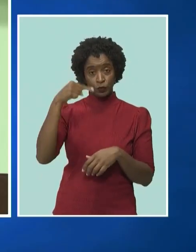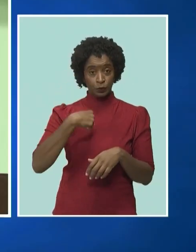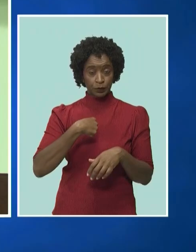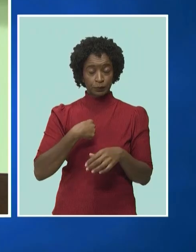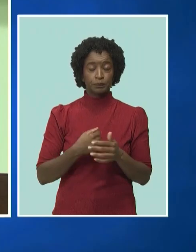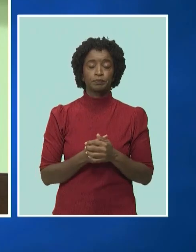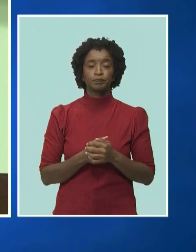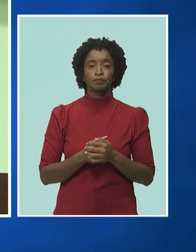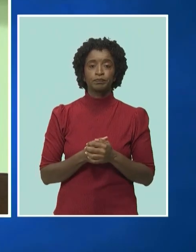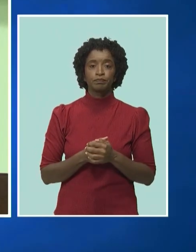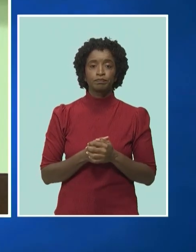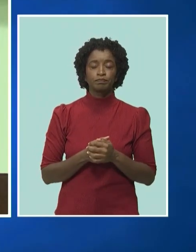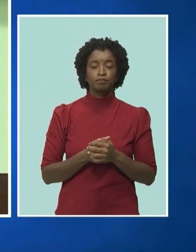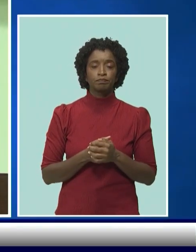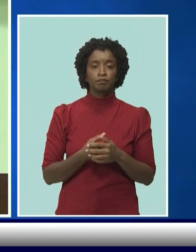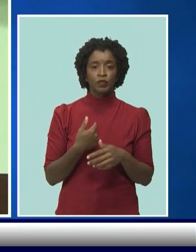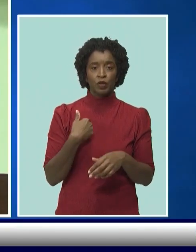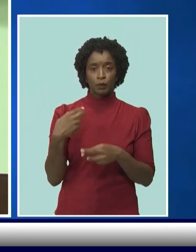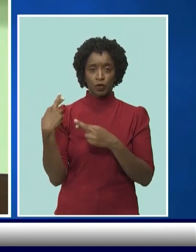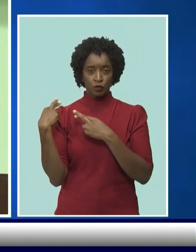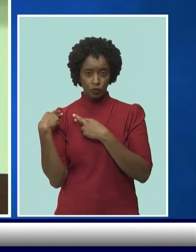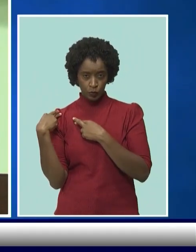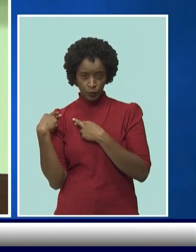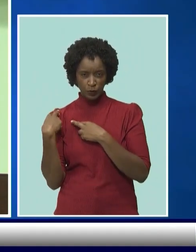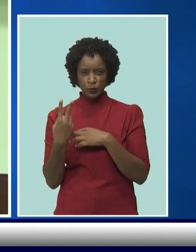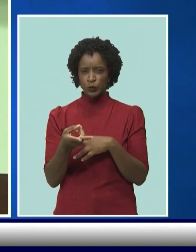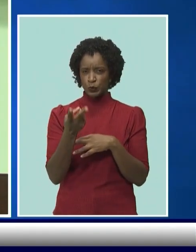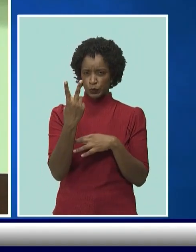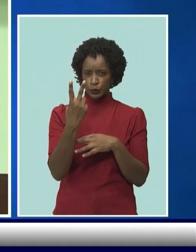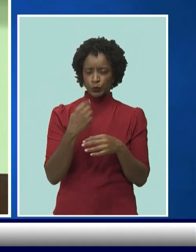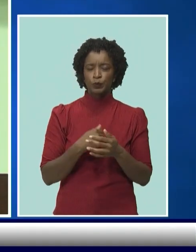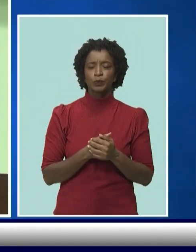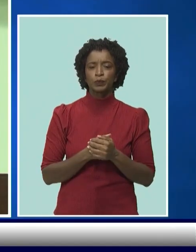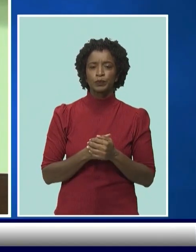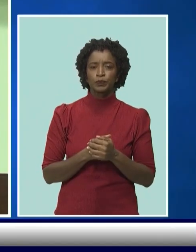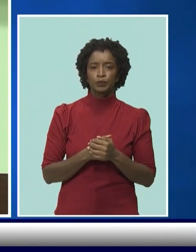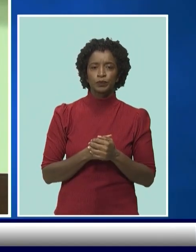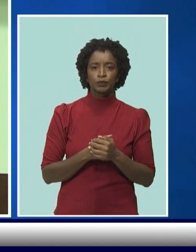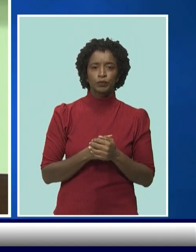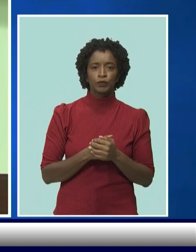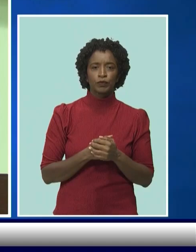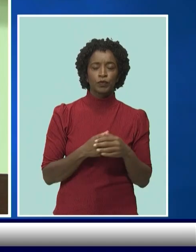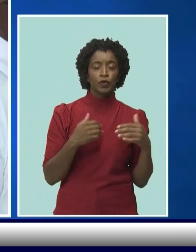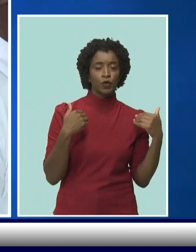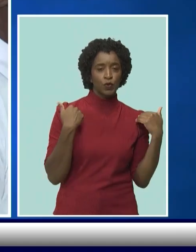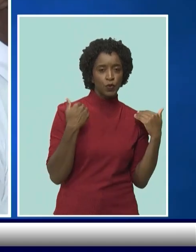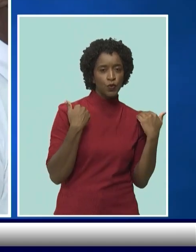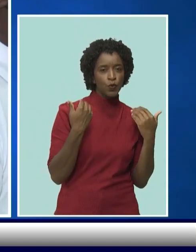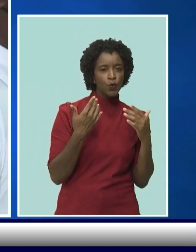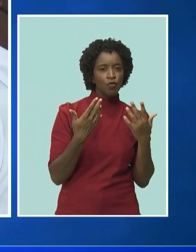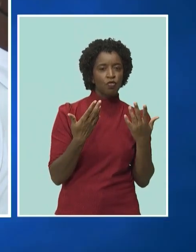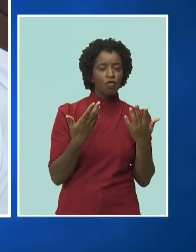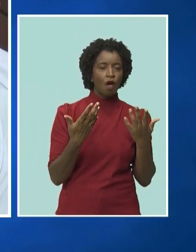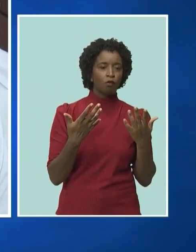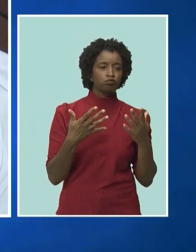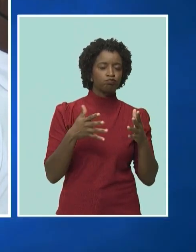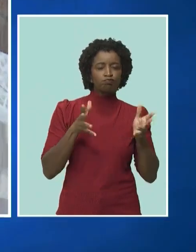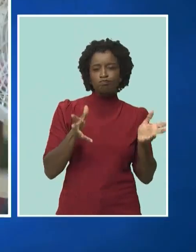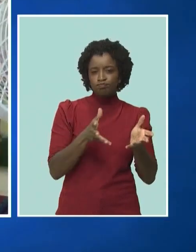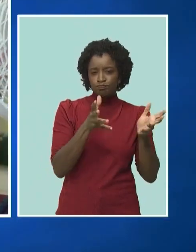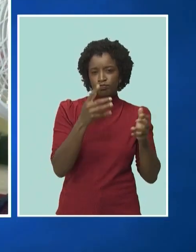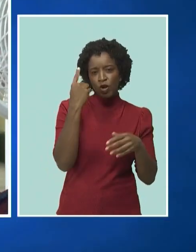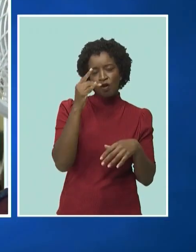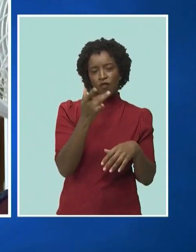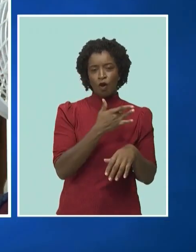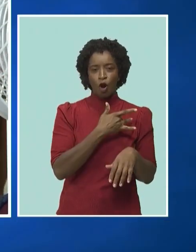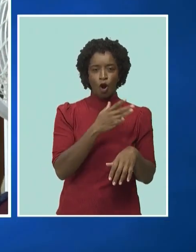in my dual role of the Team BAML and also a youth advocate of the Heart and Stroke Foundation, seeing my counterparts